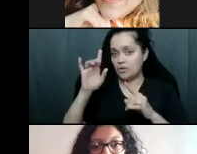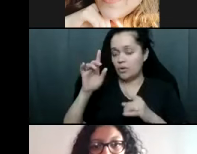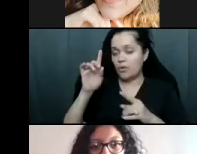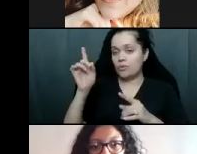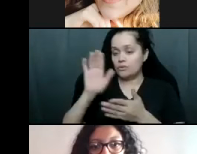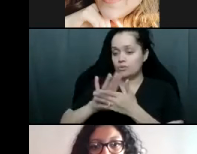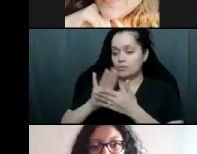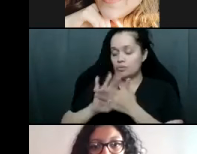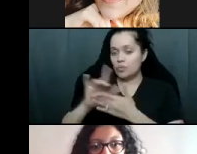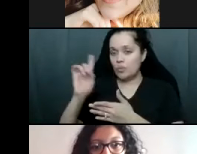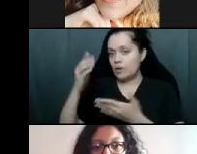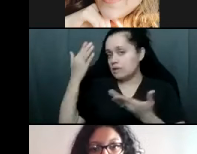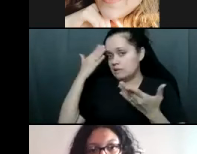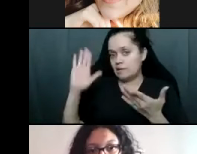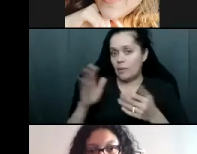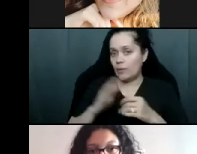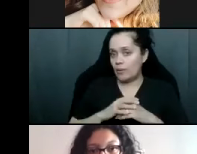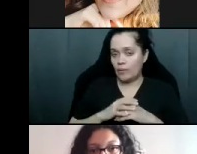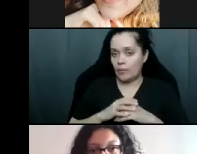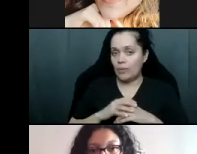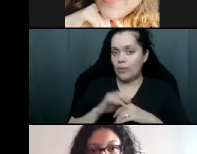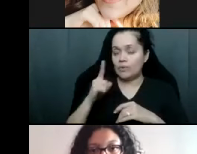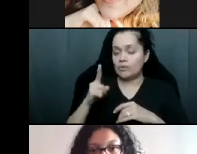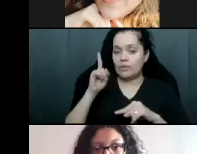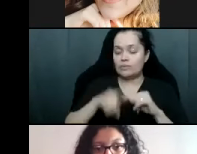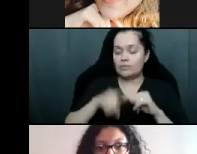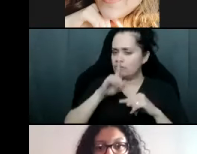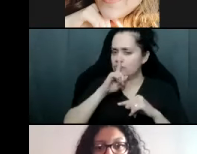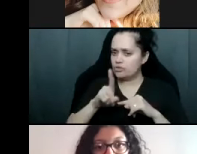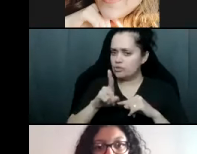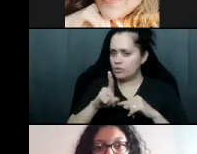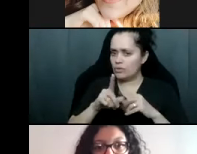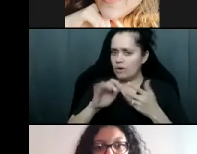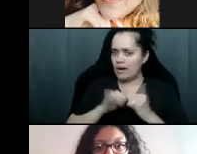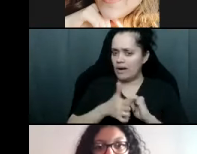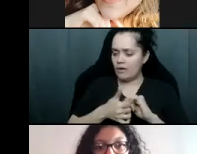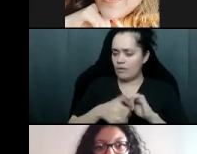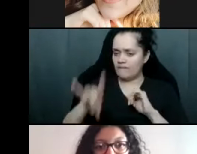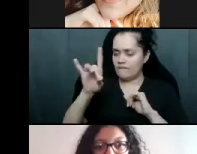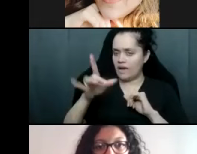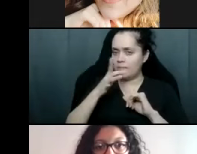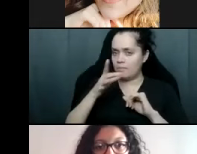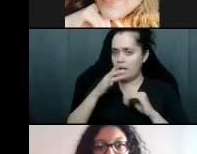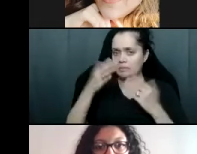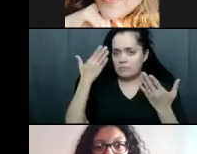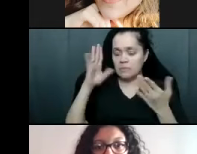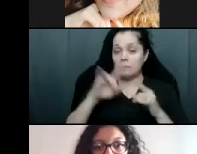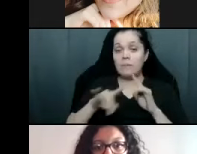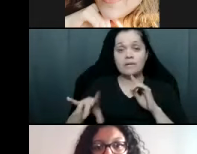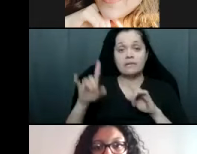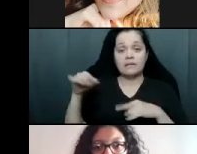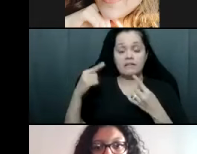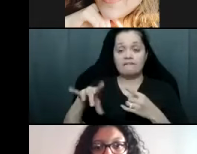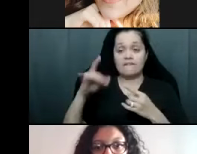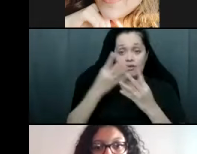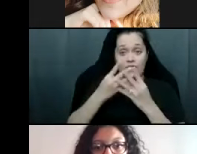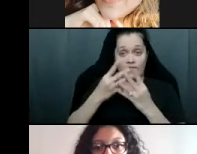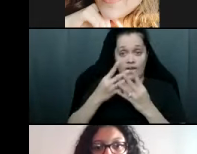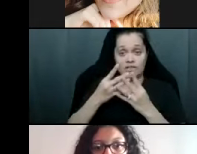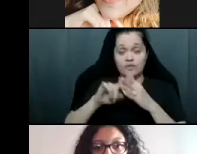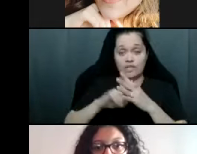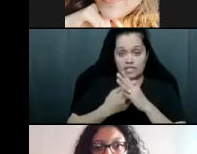was. So they weren't quite sure how to find their mothers, but they found the fence. So they